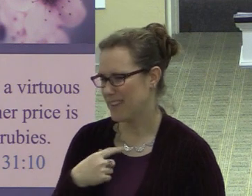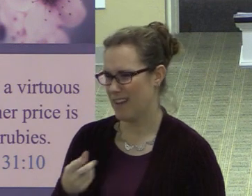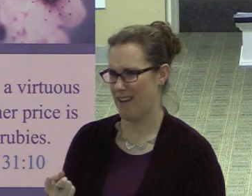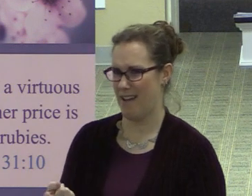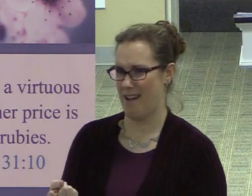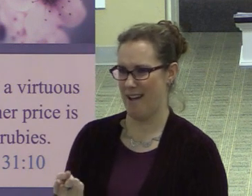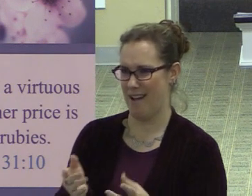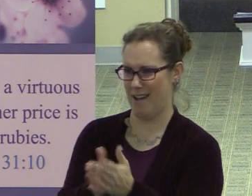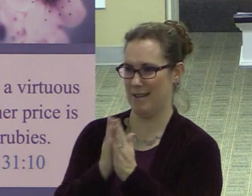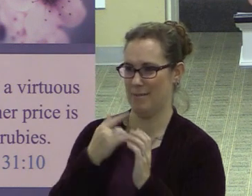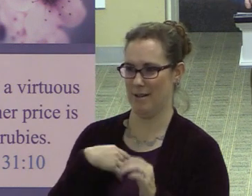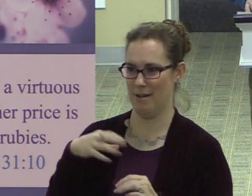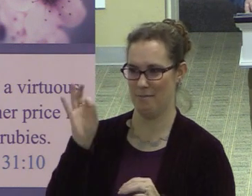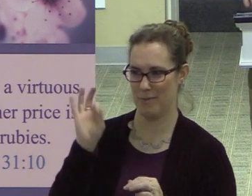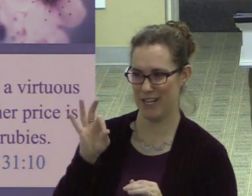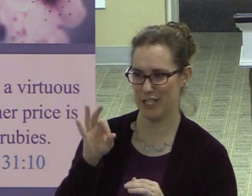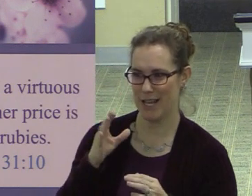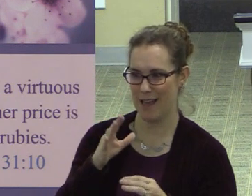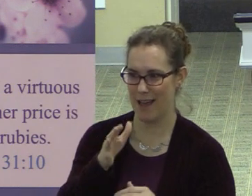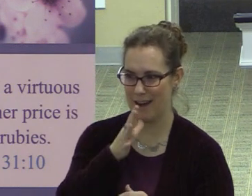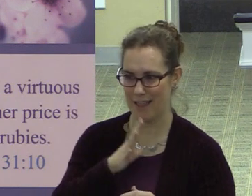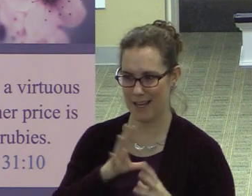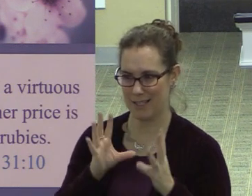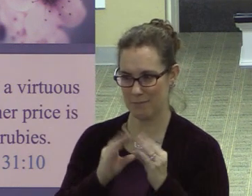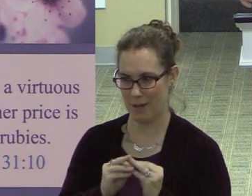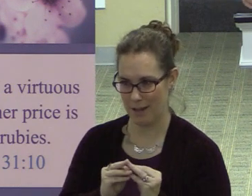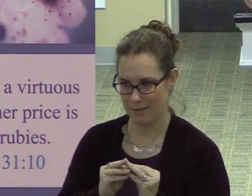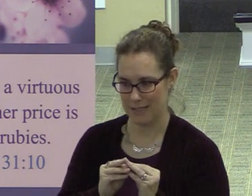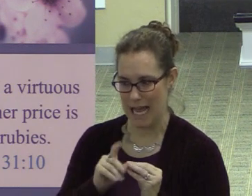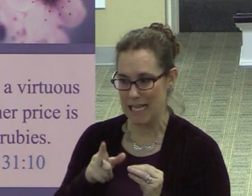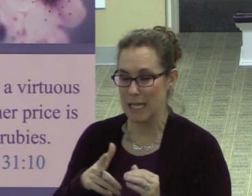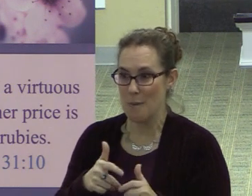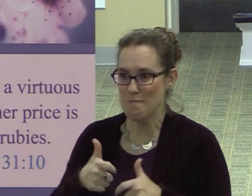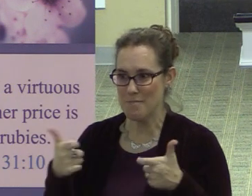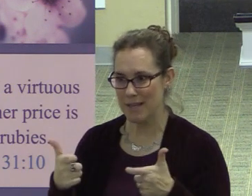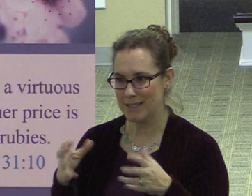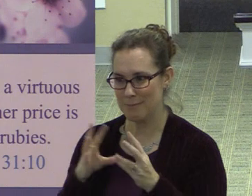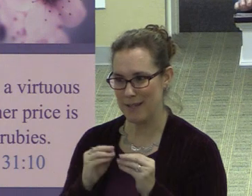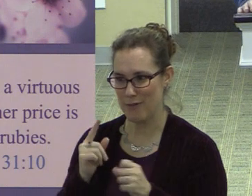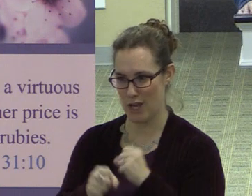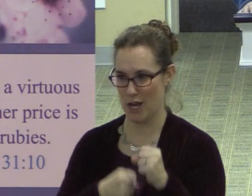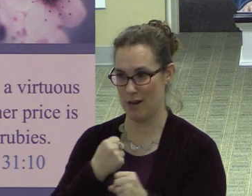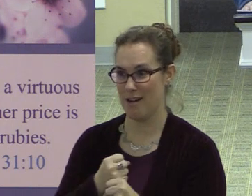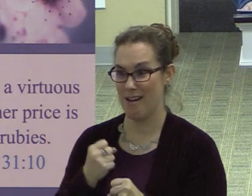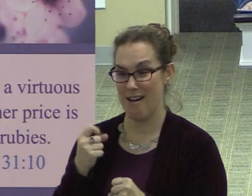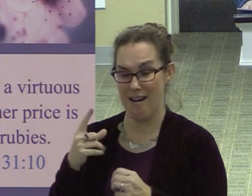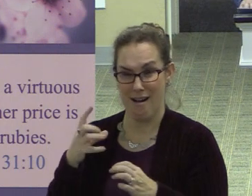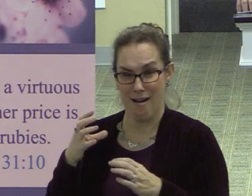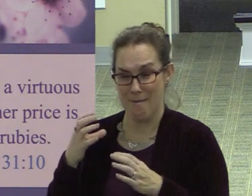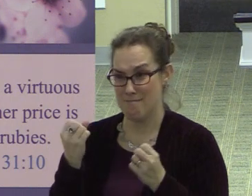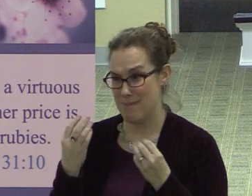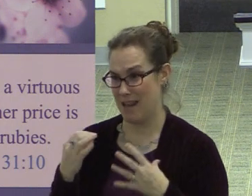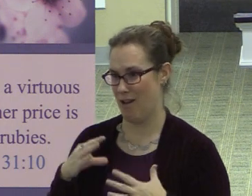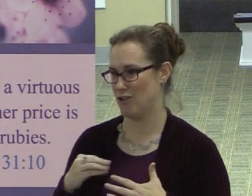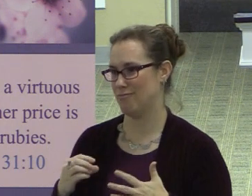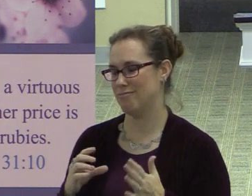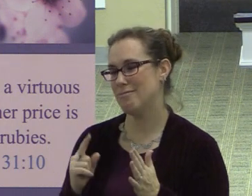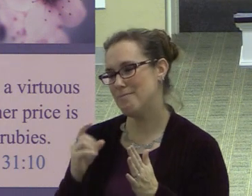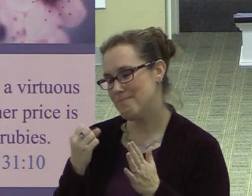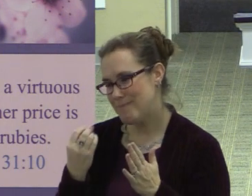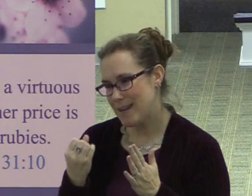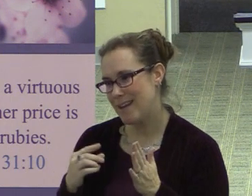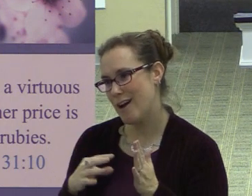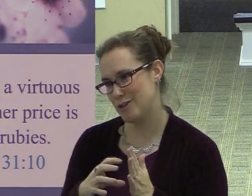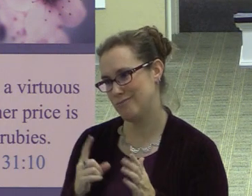at a ladies' meeting. And it's their biggest meeting of the year. It's hundreds and hundreds and hundreds. And what they do is during the